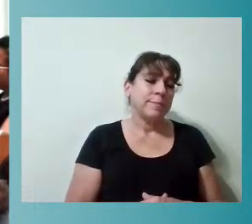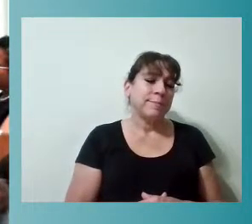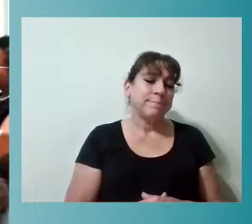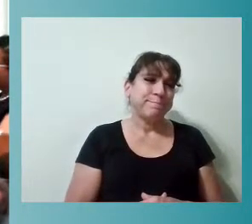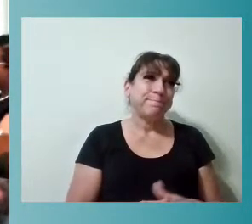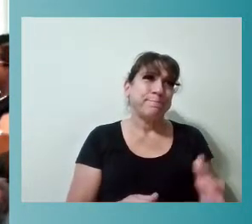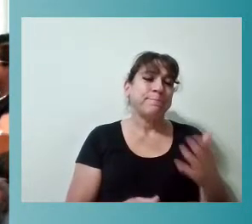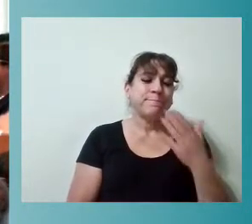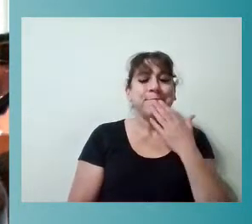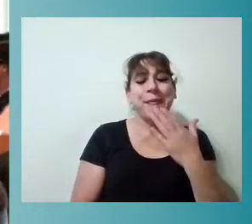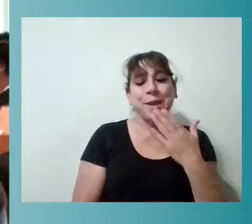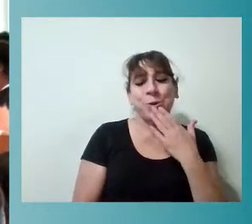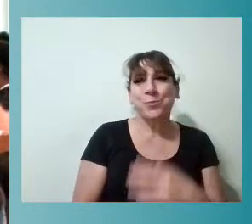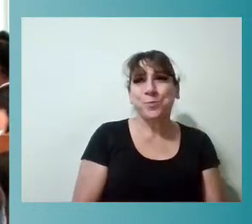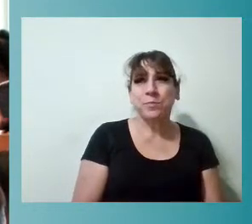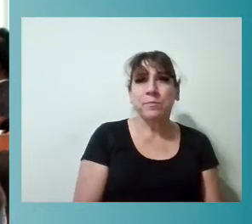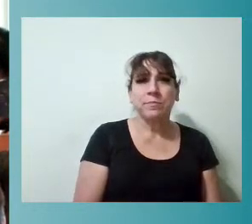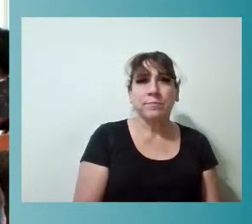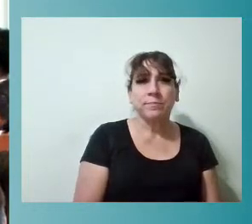Thank you.